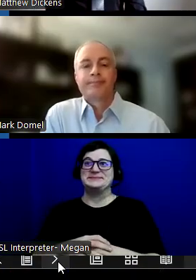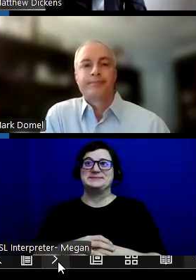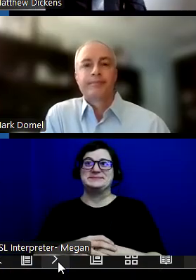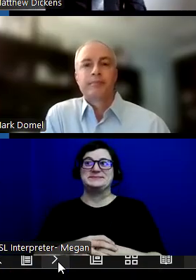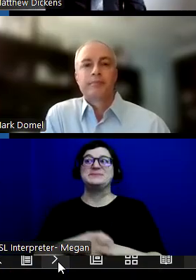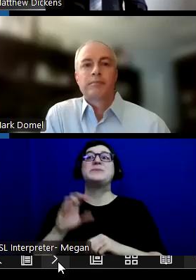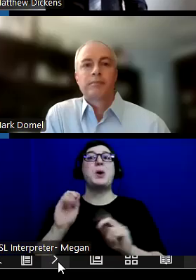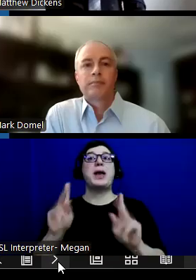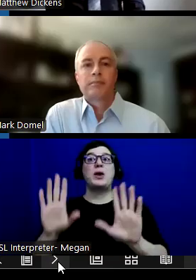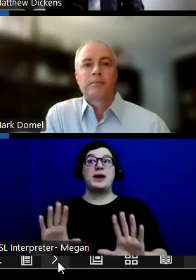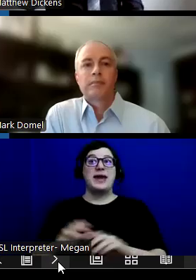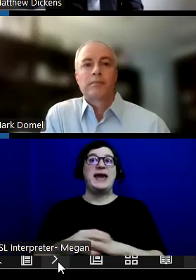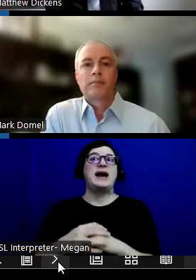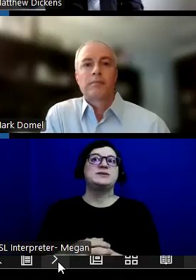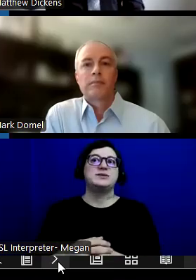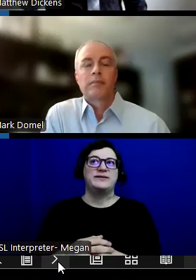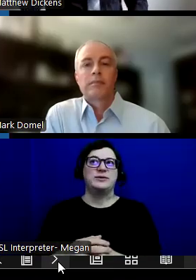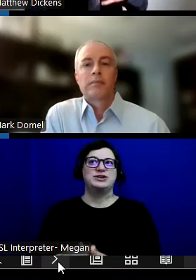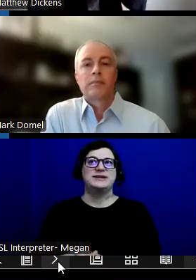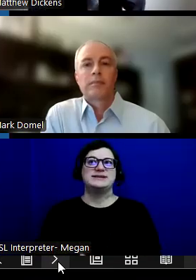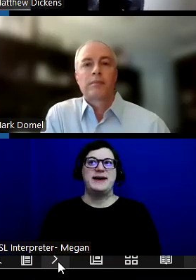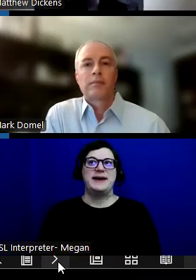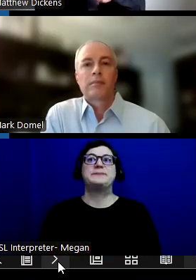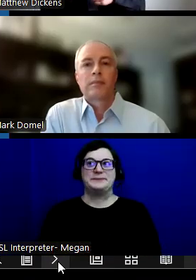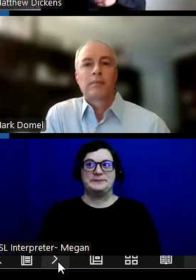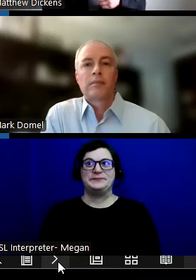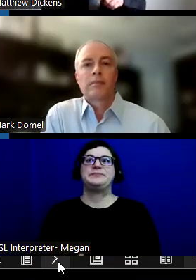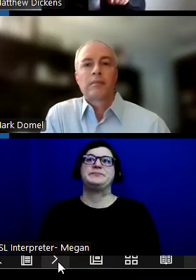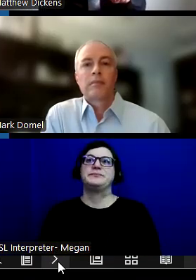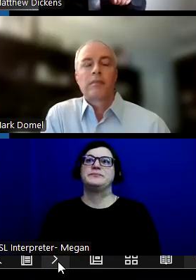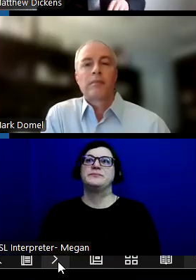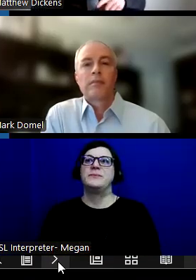Okay, great. And I also have a question. This is Matt.